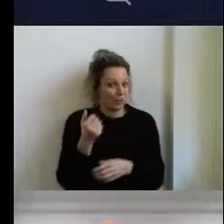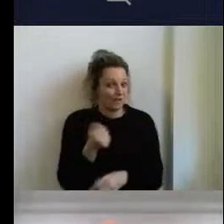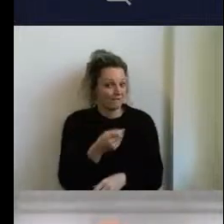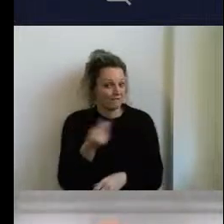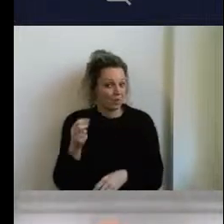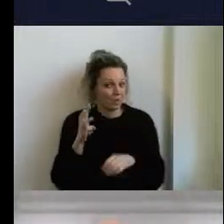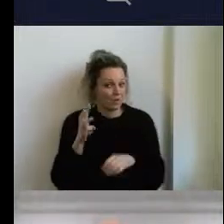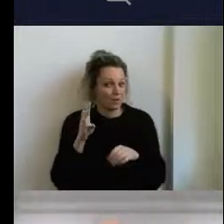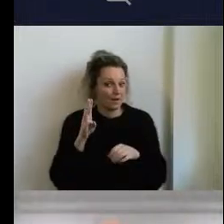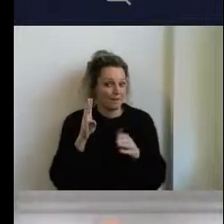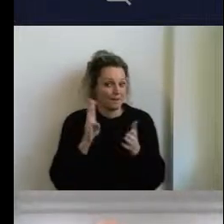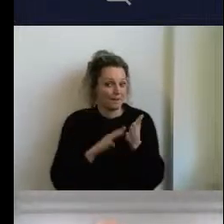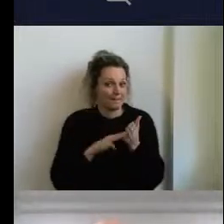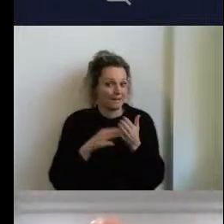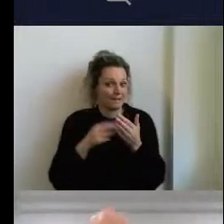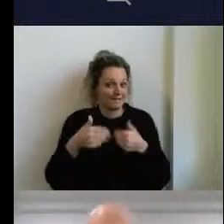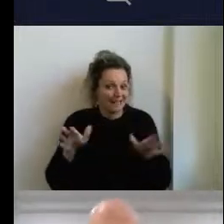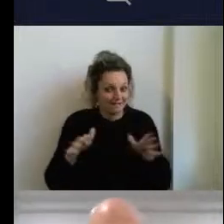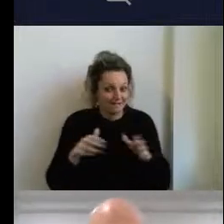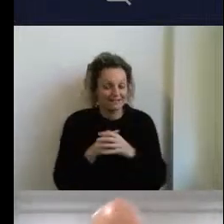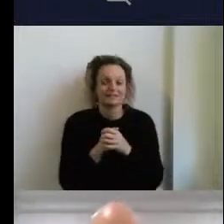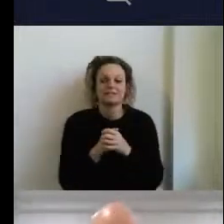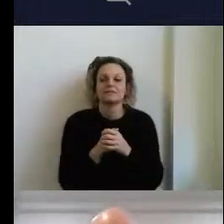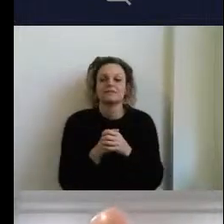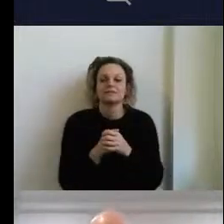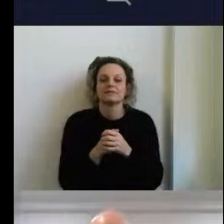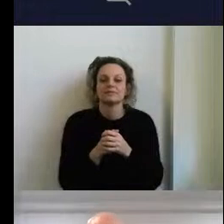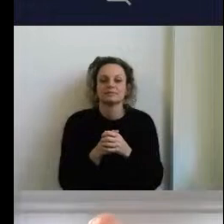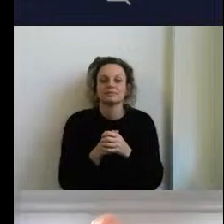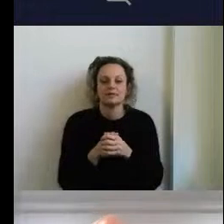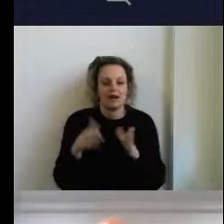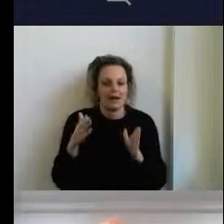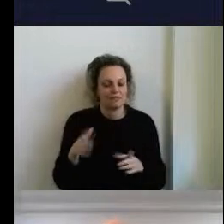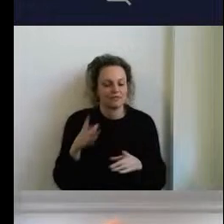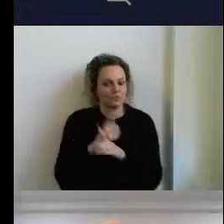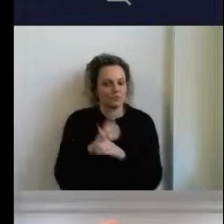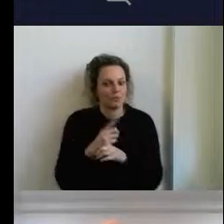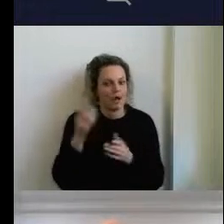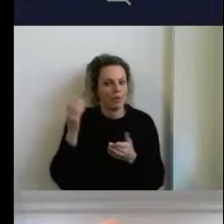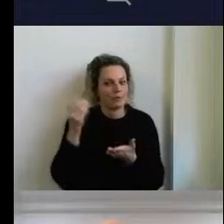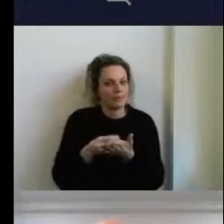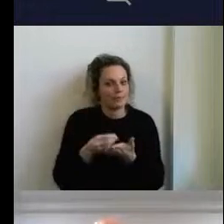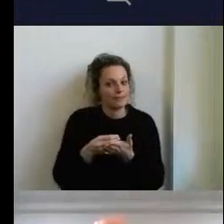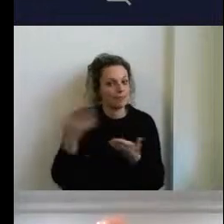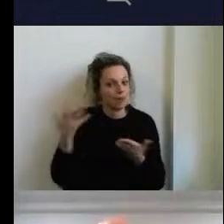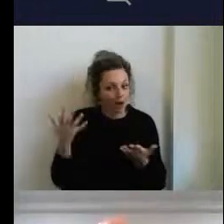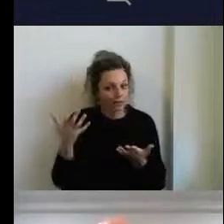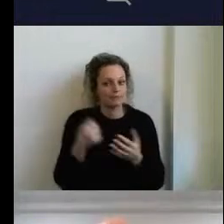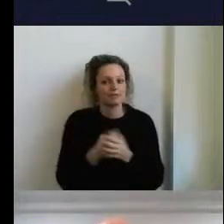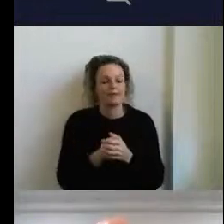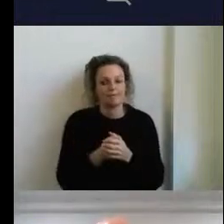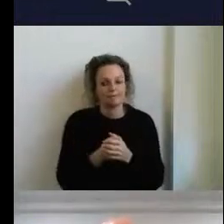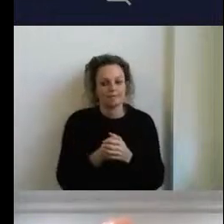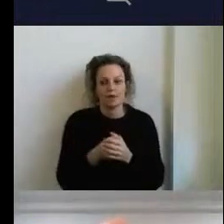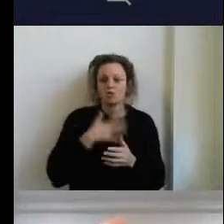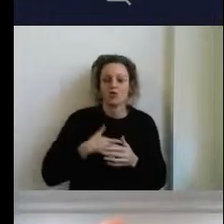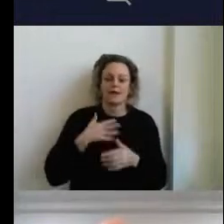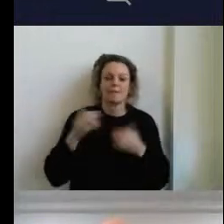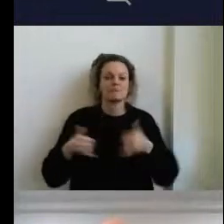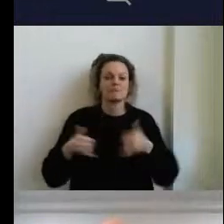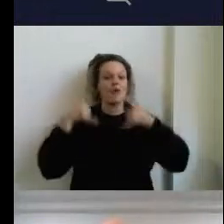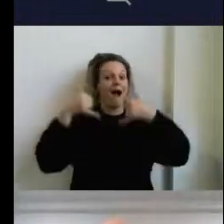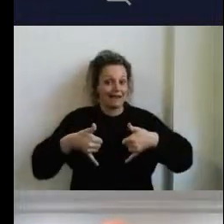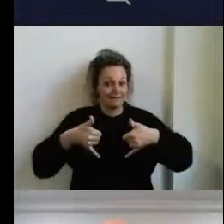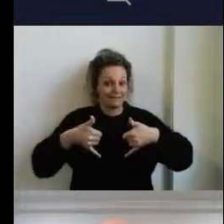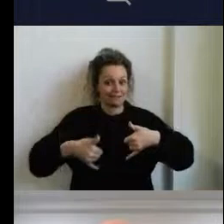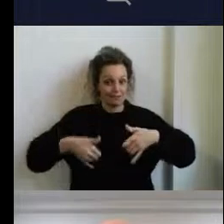about Sorry, thank you. The prize for TechShare Pro. So we have got Microsoft Prize to give away, and this is the kind of the move into